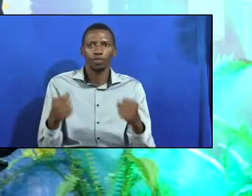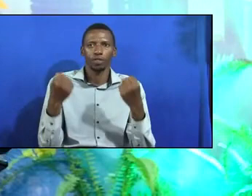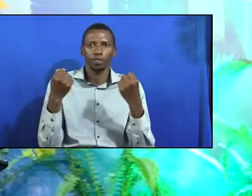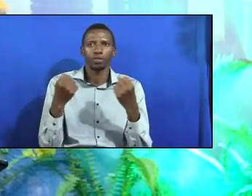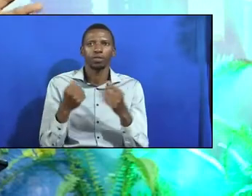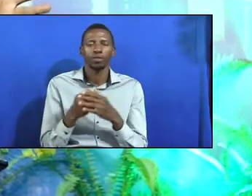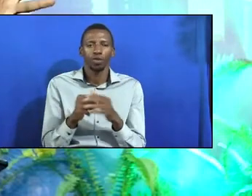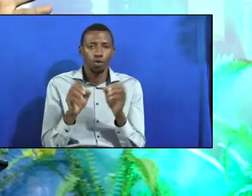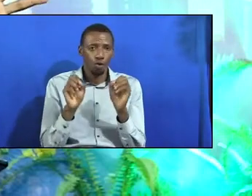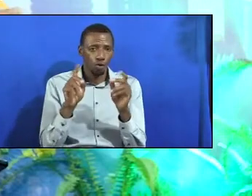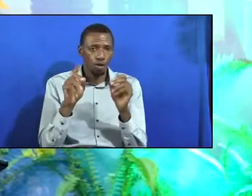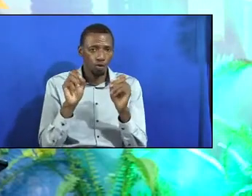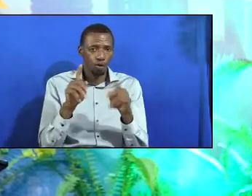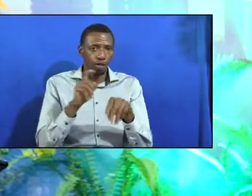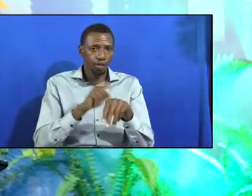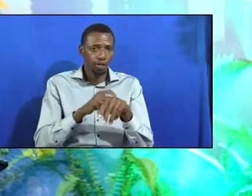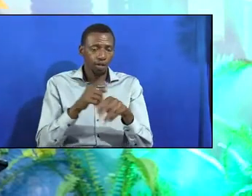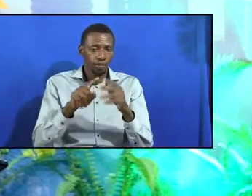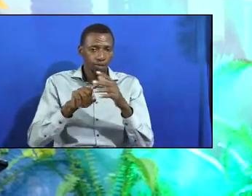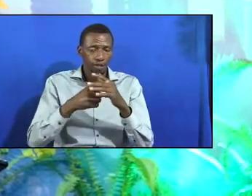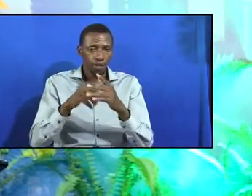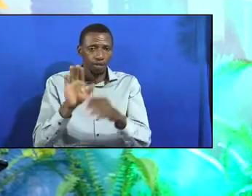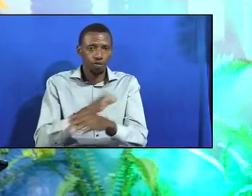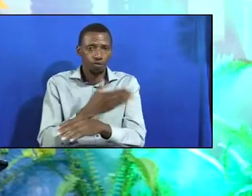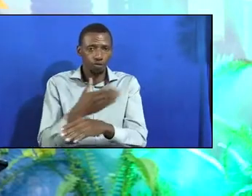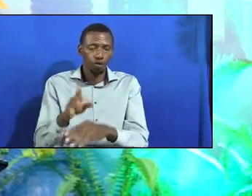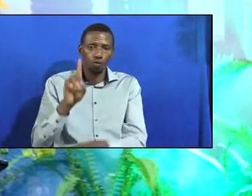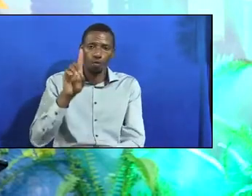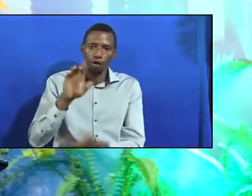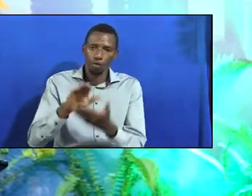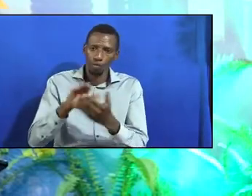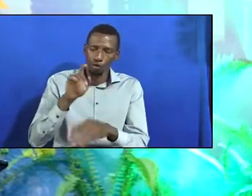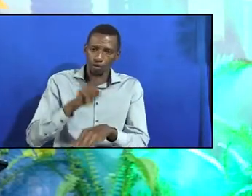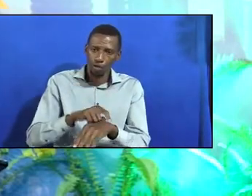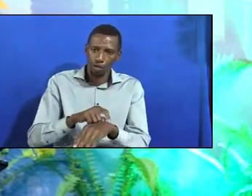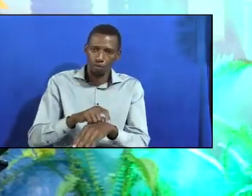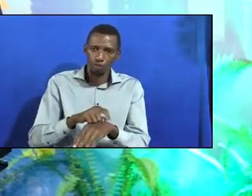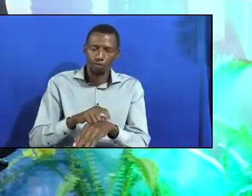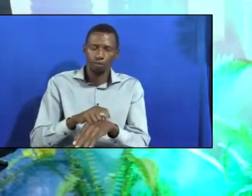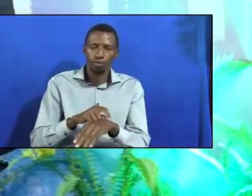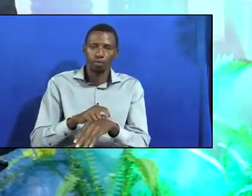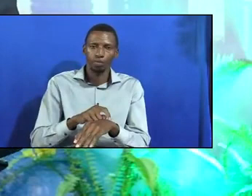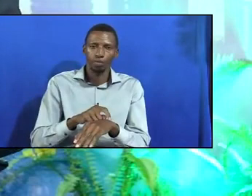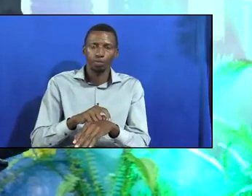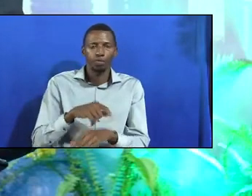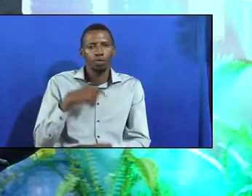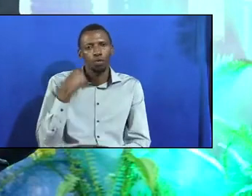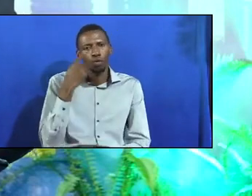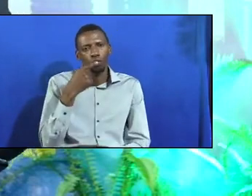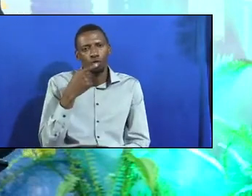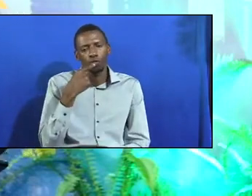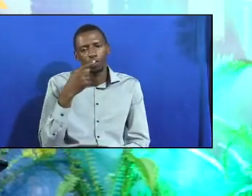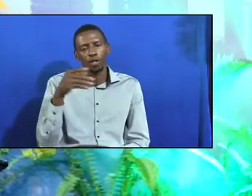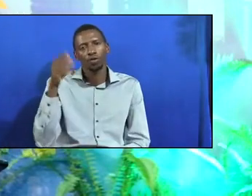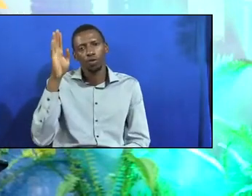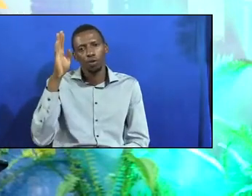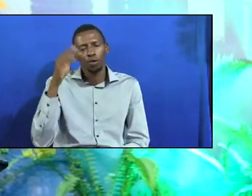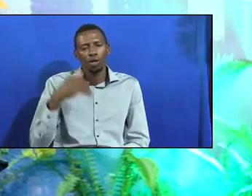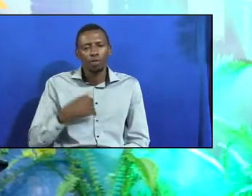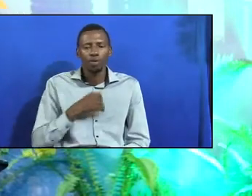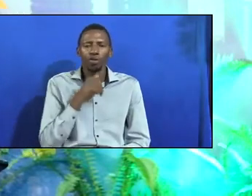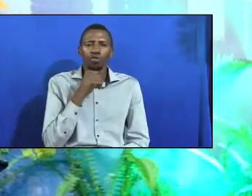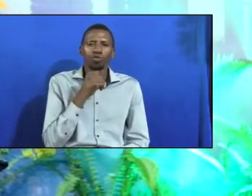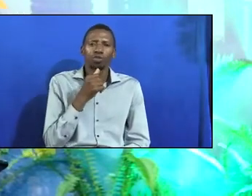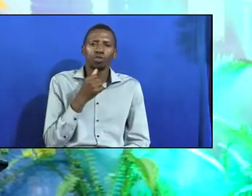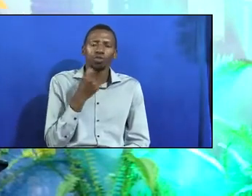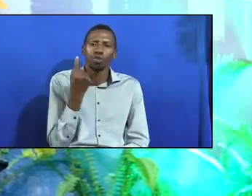Okay, okay. So as they start, one more time, just be tuned. You will start. Who is telling God, I don't just want to be a